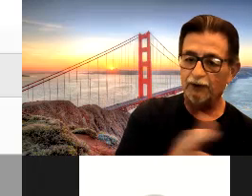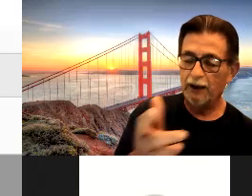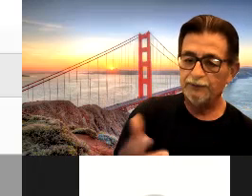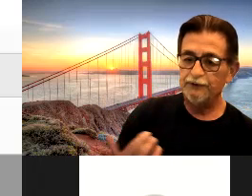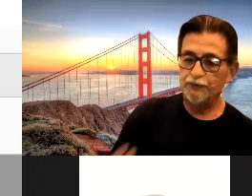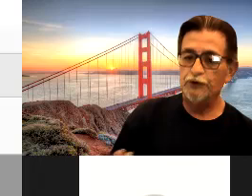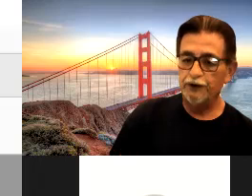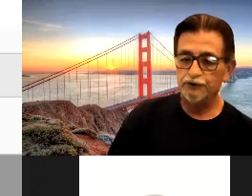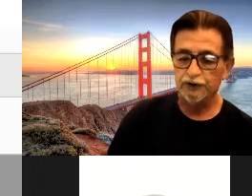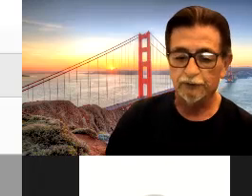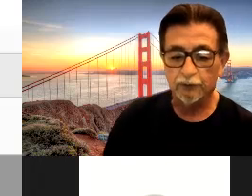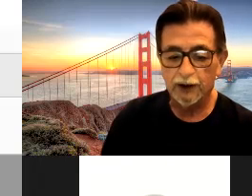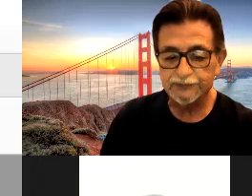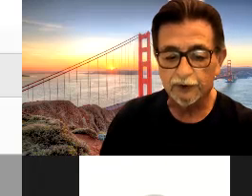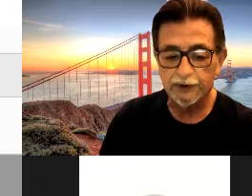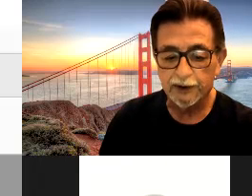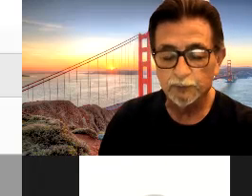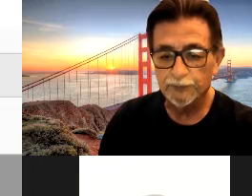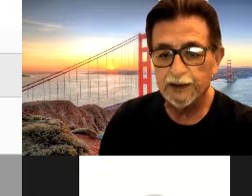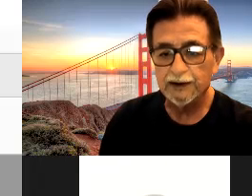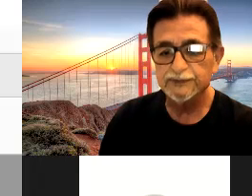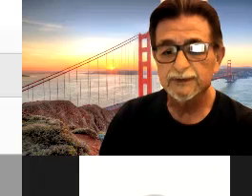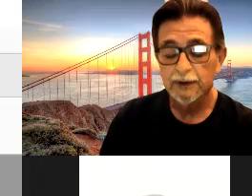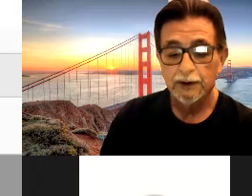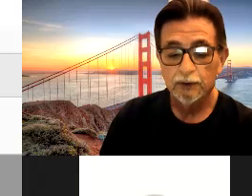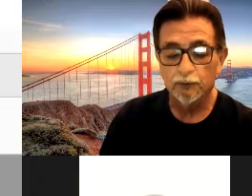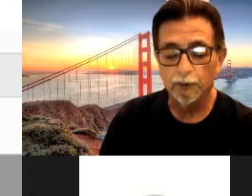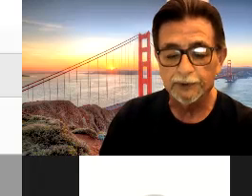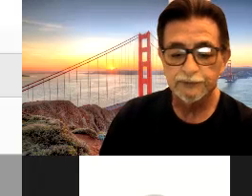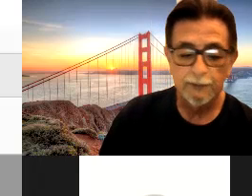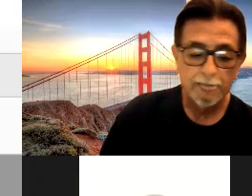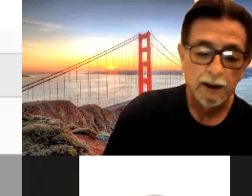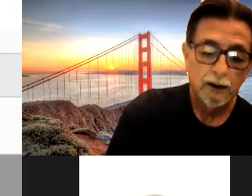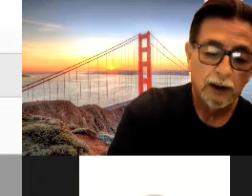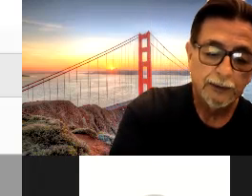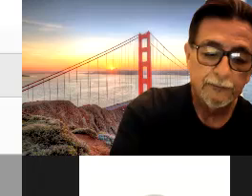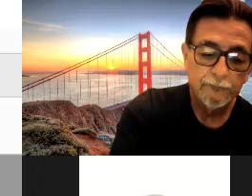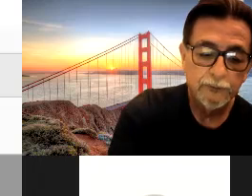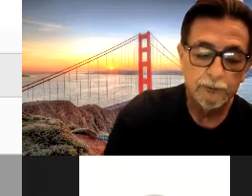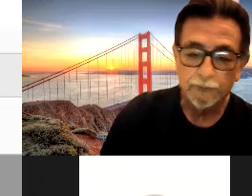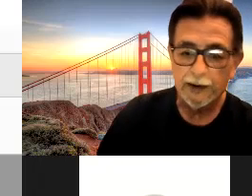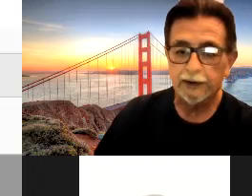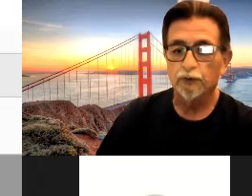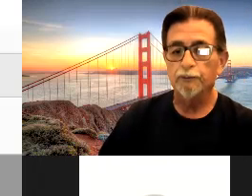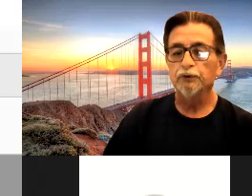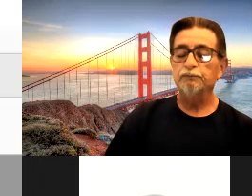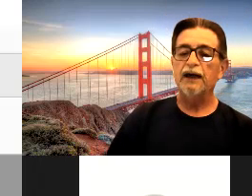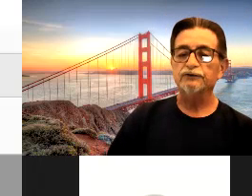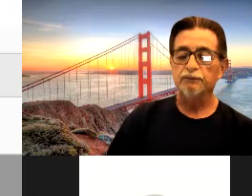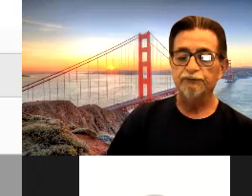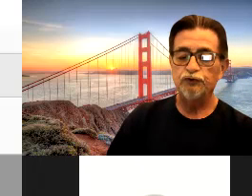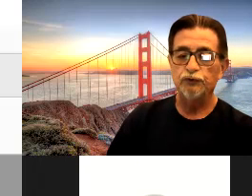speak. Now I'm in the 3rd energy level. I start again with the S orbits. And you know that I can only